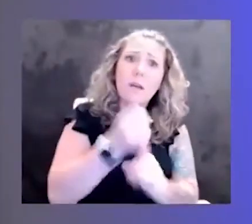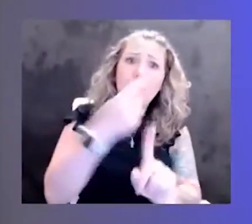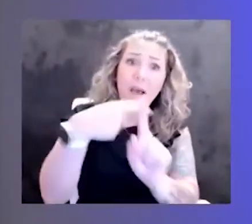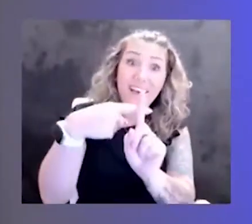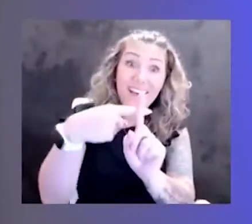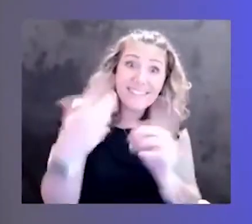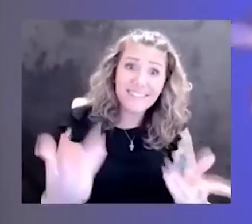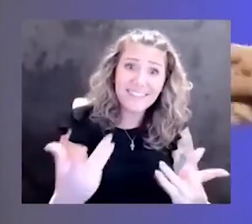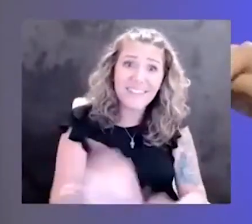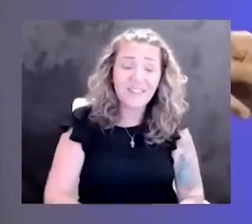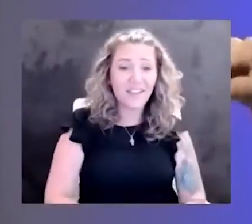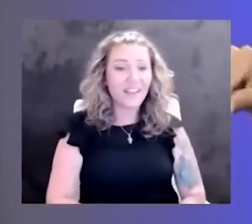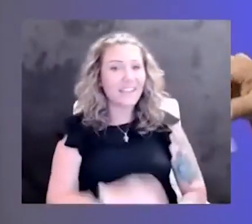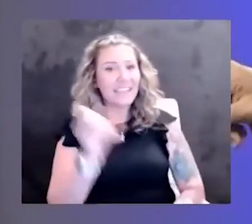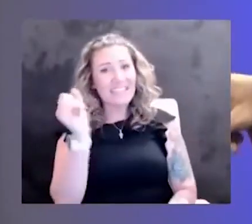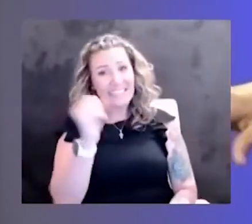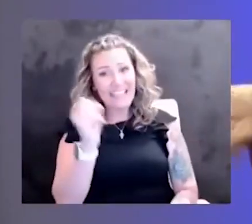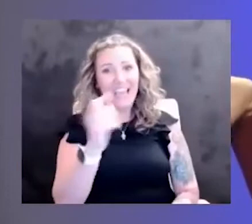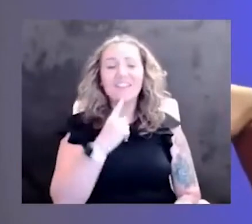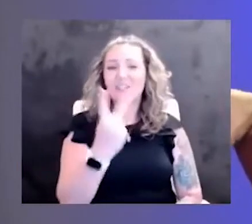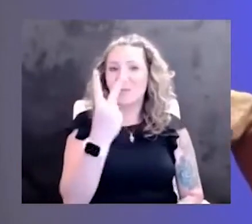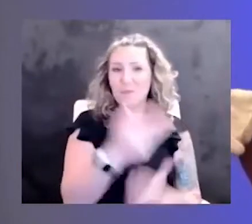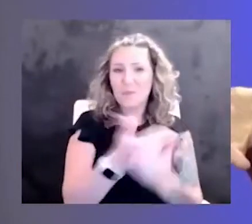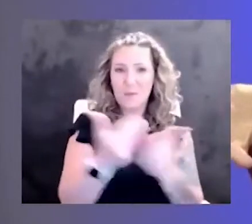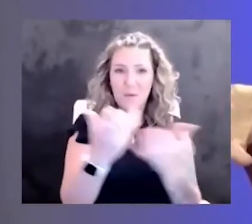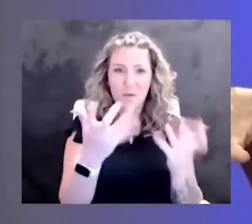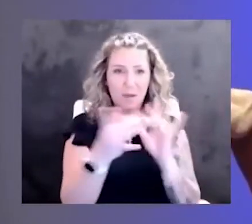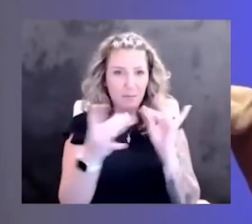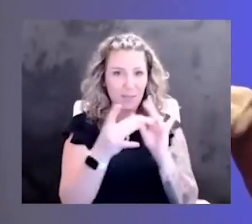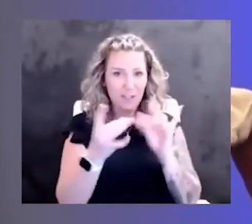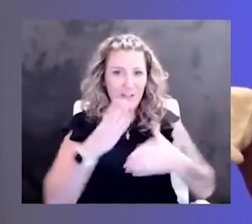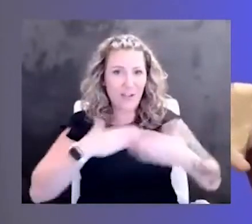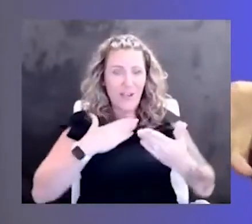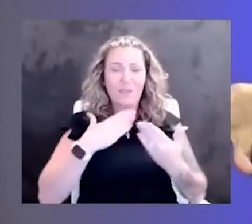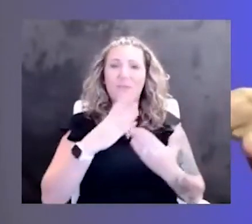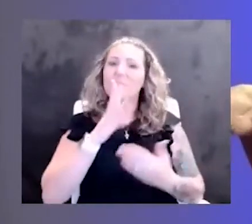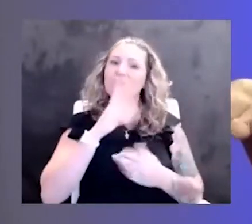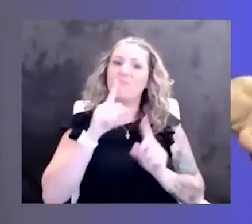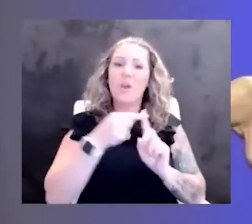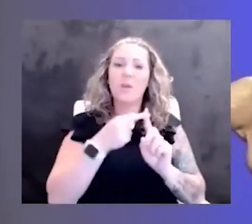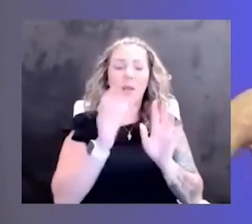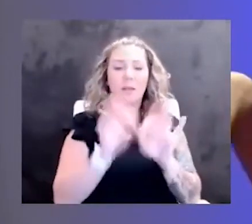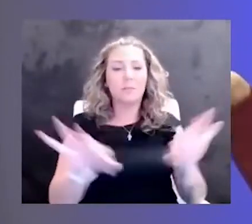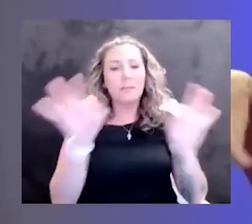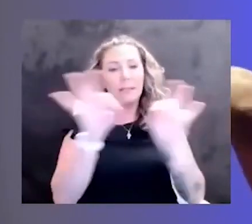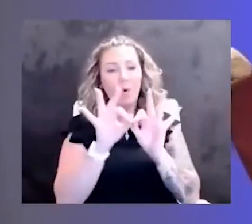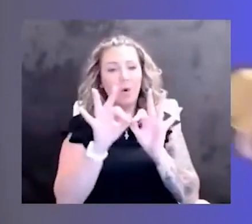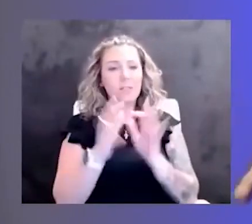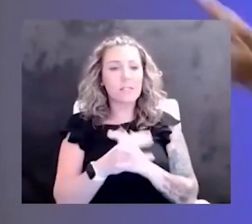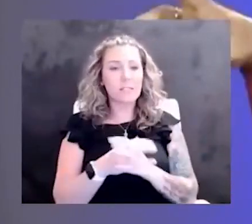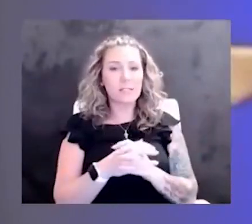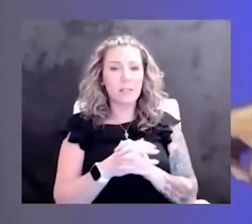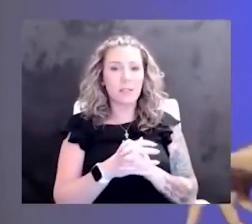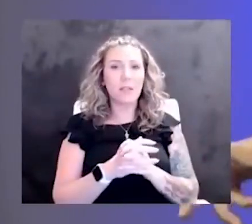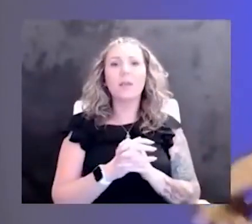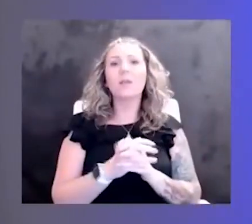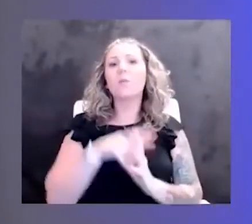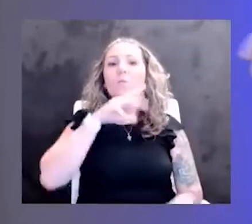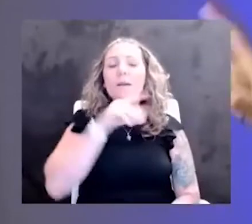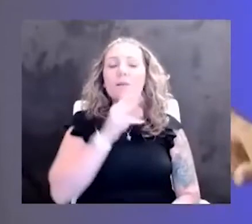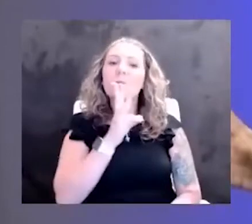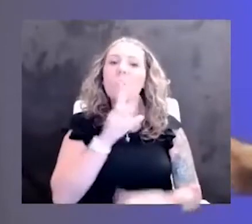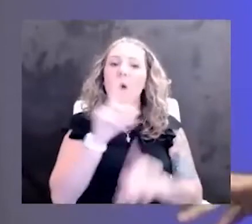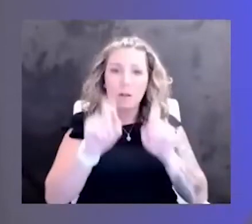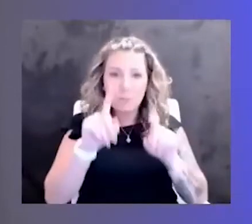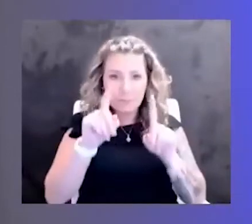actually, so 2 things I want to bring up. I'm so glad we're talking about the importance of wastewater. I mean, I